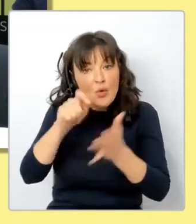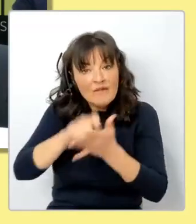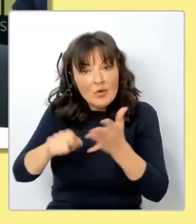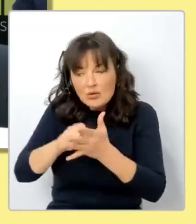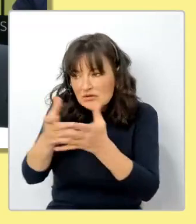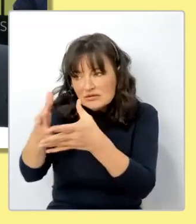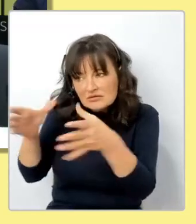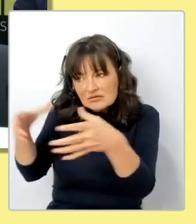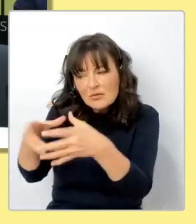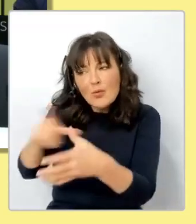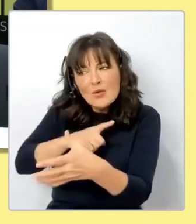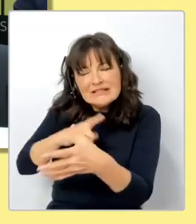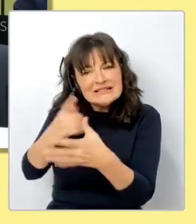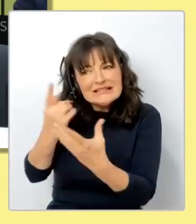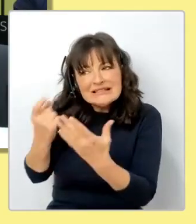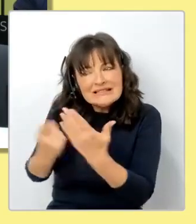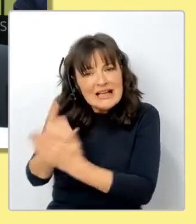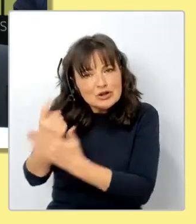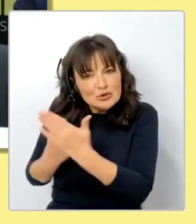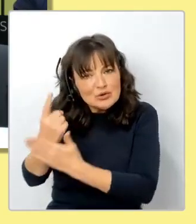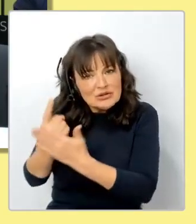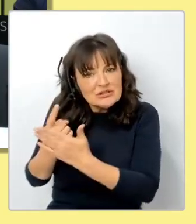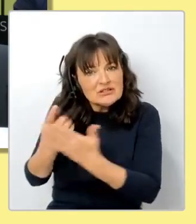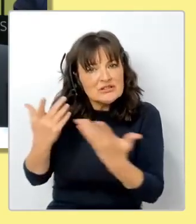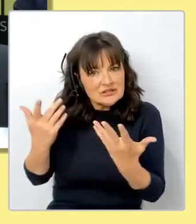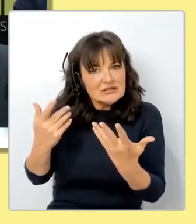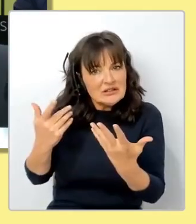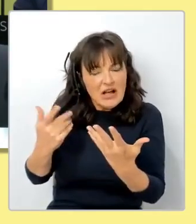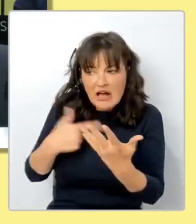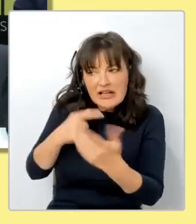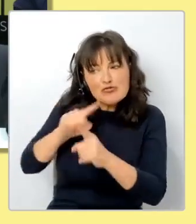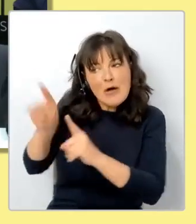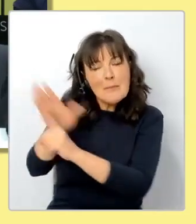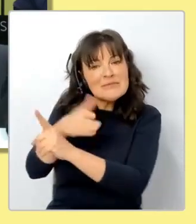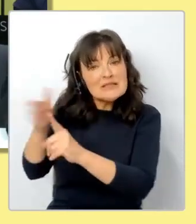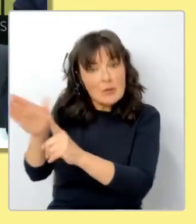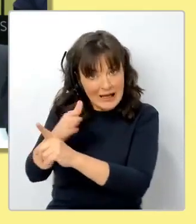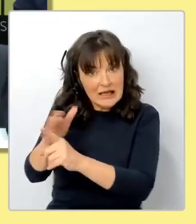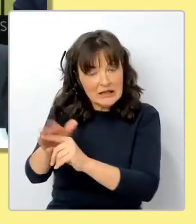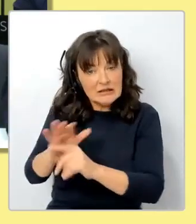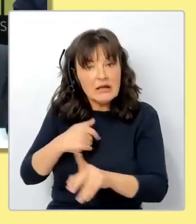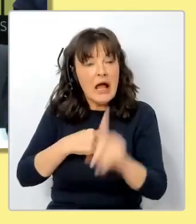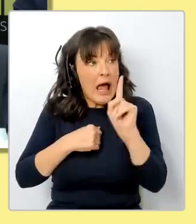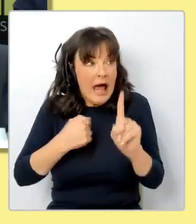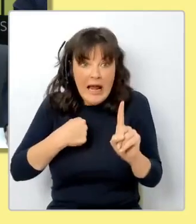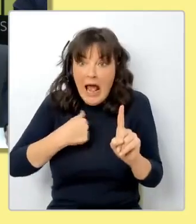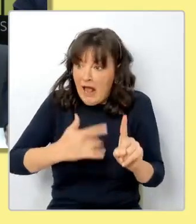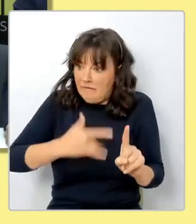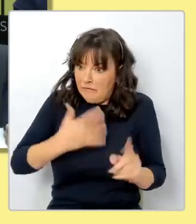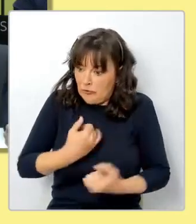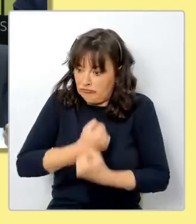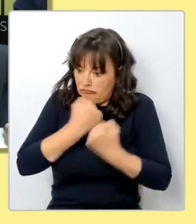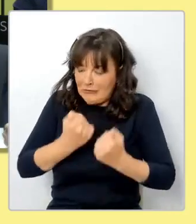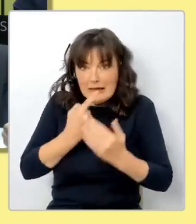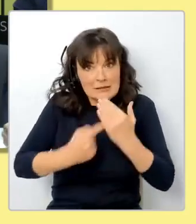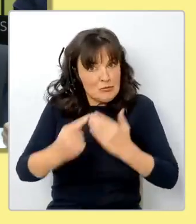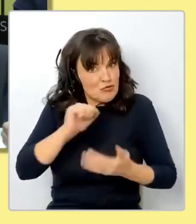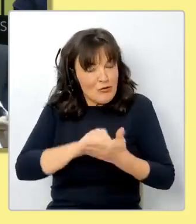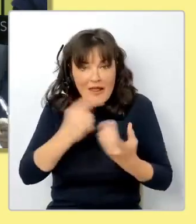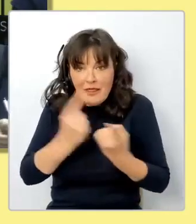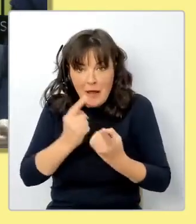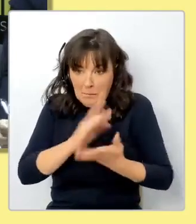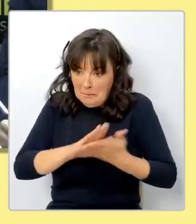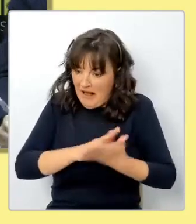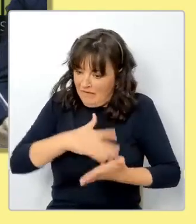believe in the case for independence enough to think that they can be persuaded. I don't believe that we